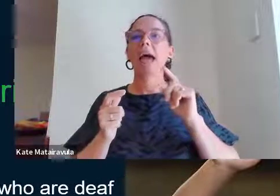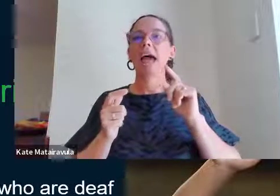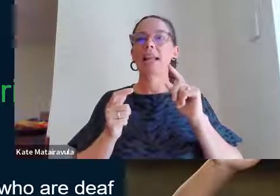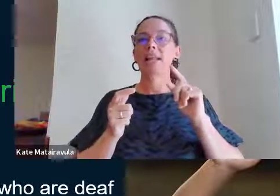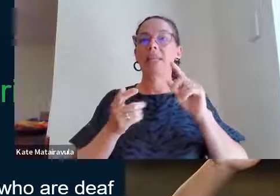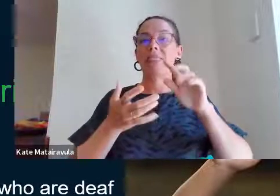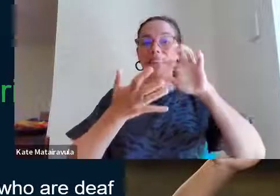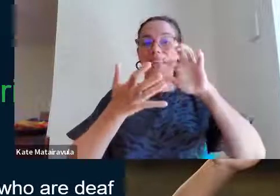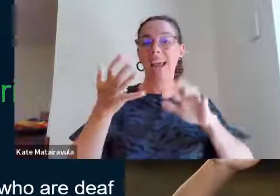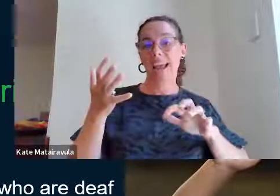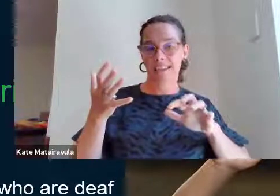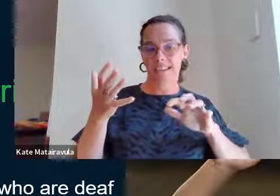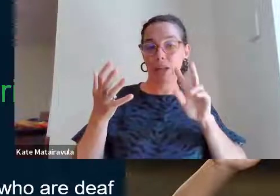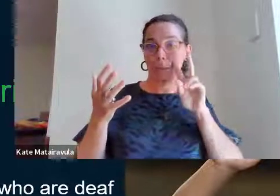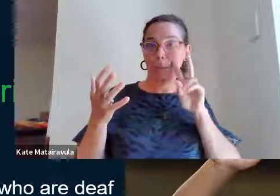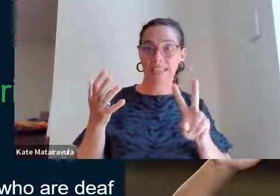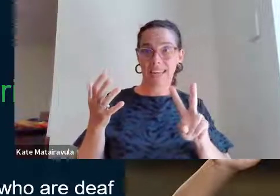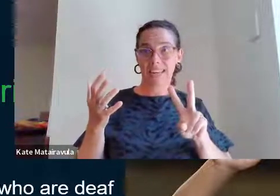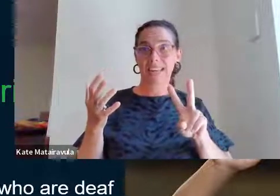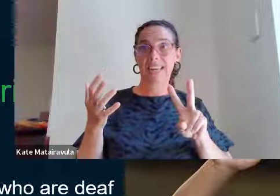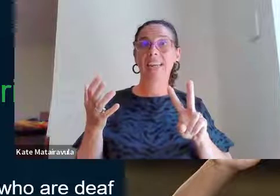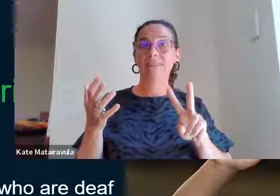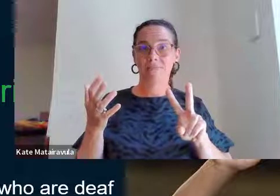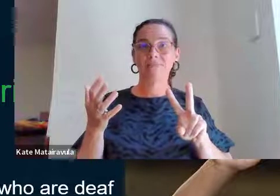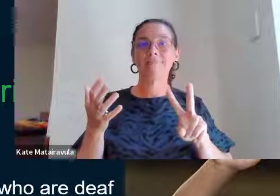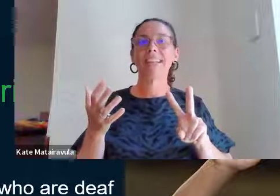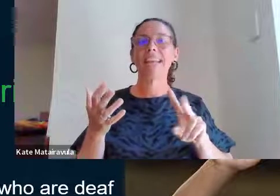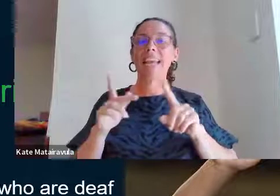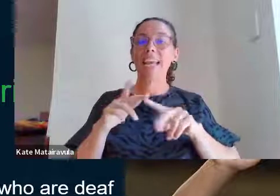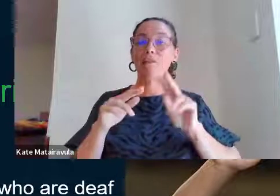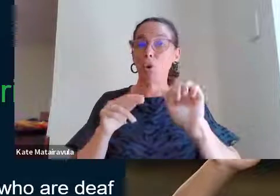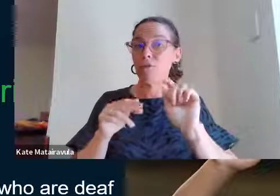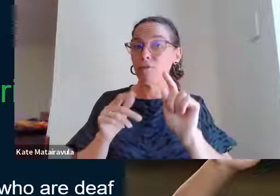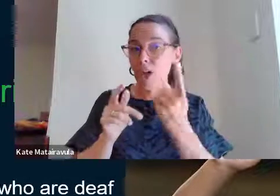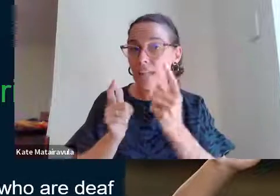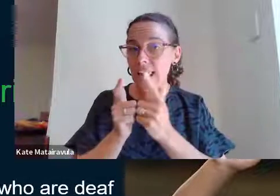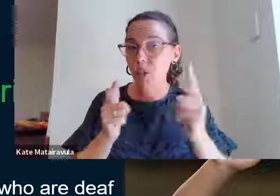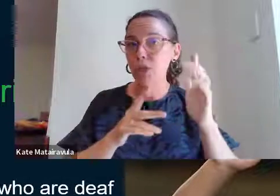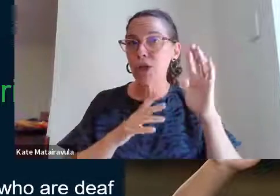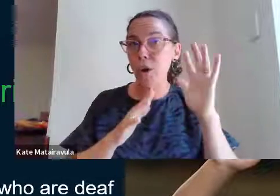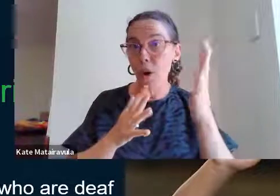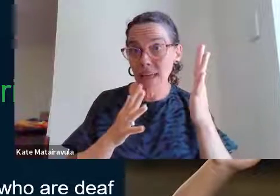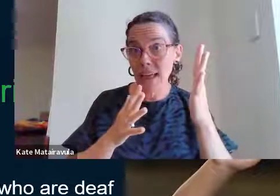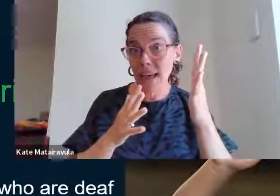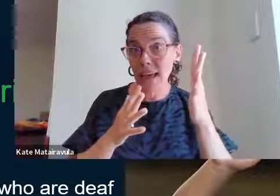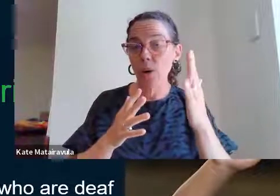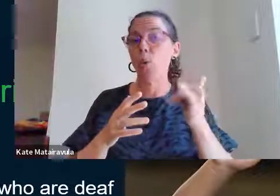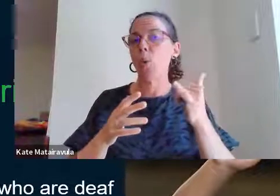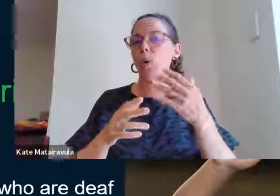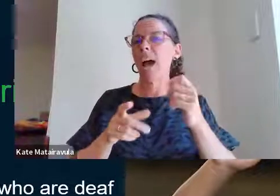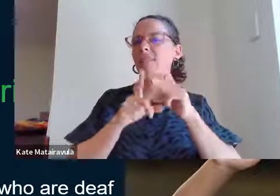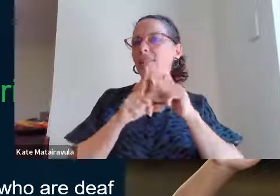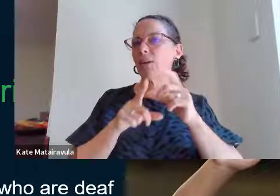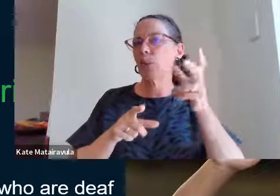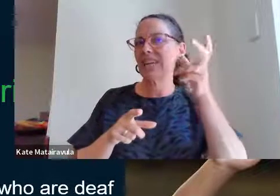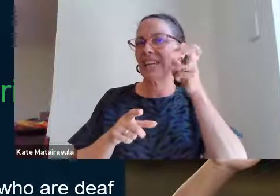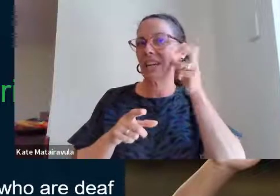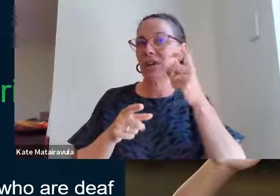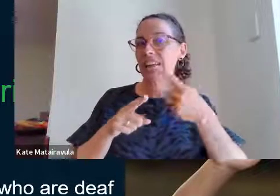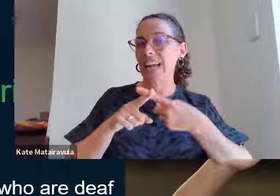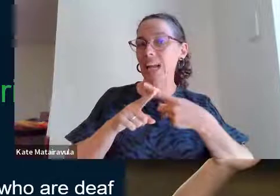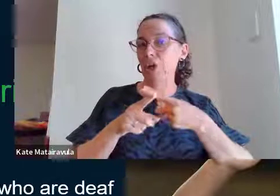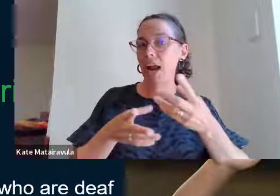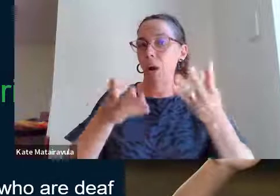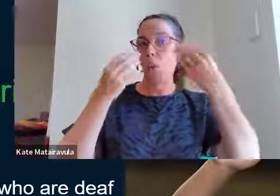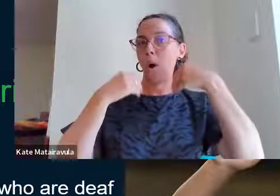from the speech and the text. We need to make that link between the two. So if your first language is Auslan,